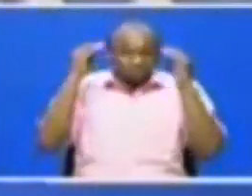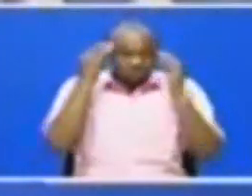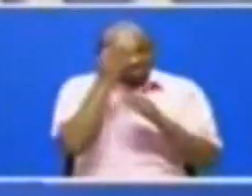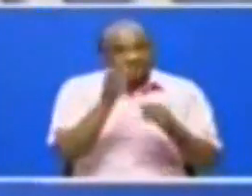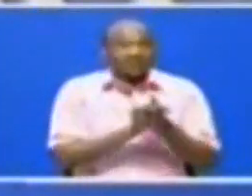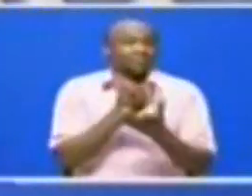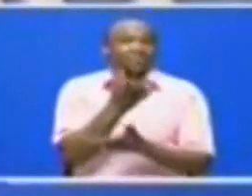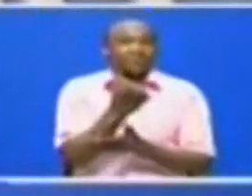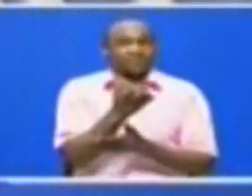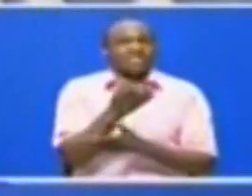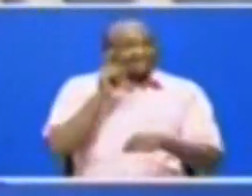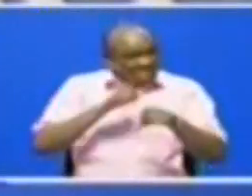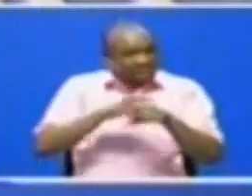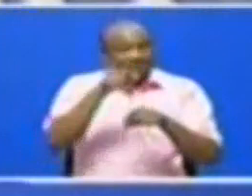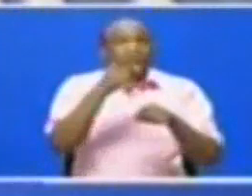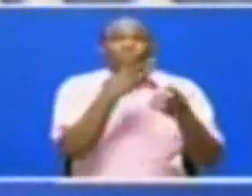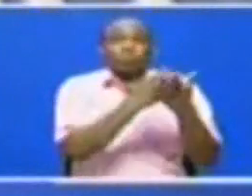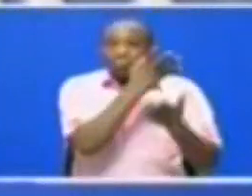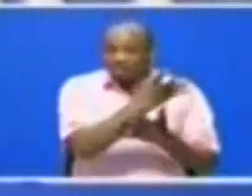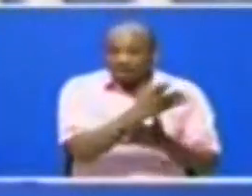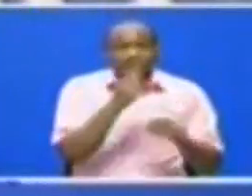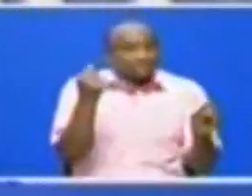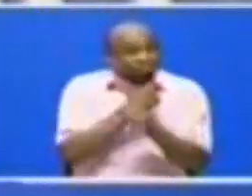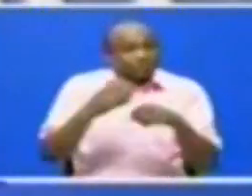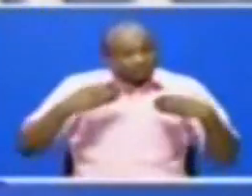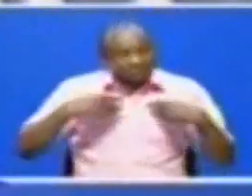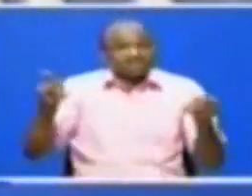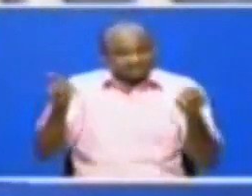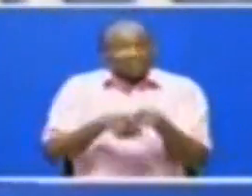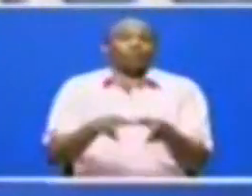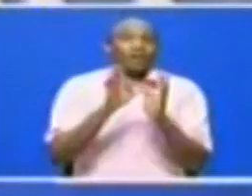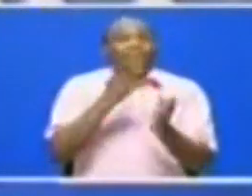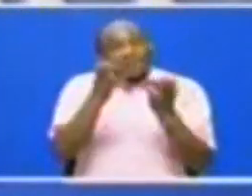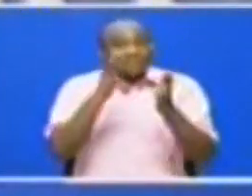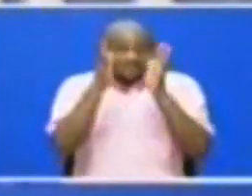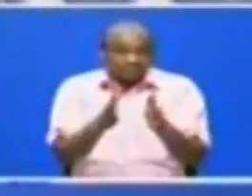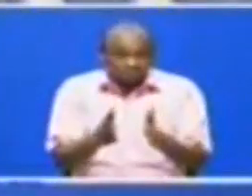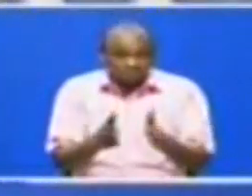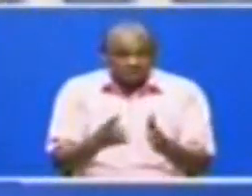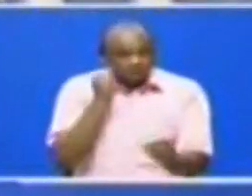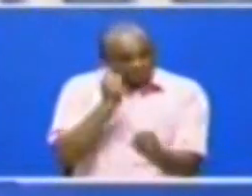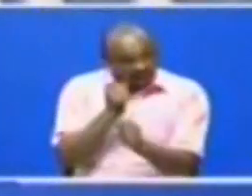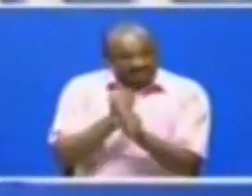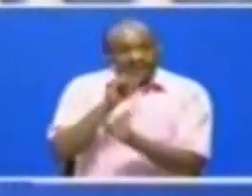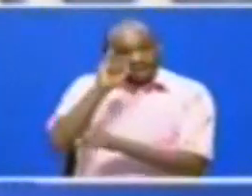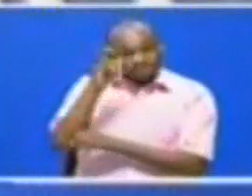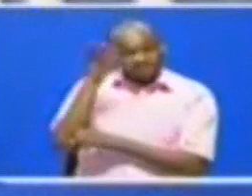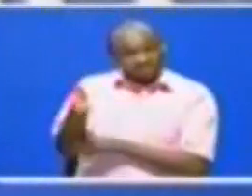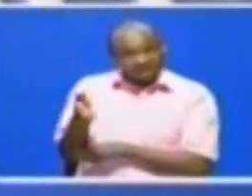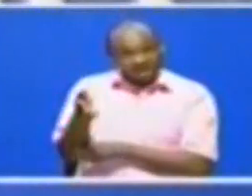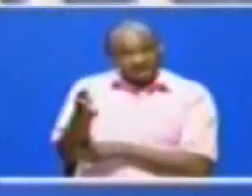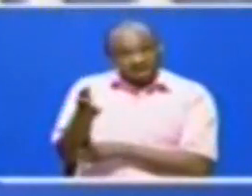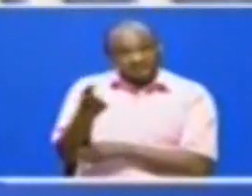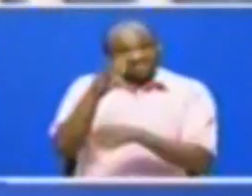remand. It's only by doing so that we will not have a repeat performance where somebody is working for the IBC on